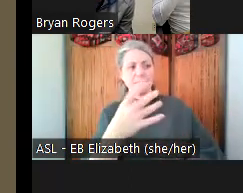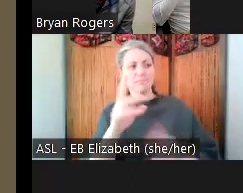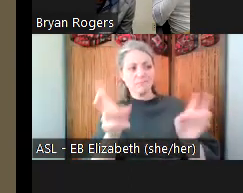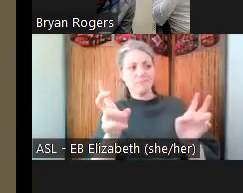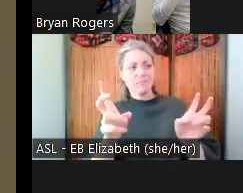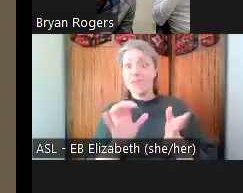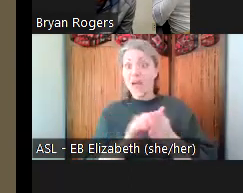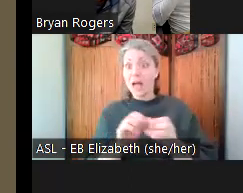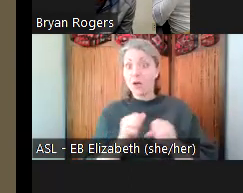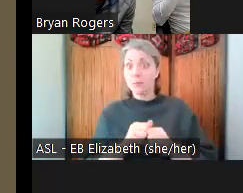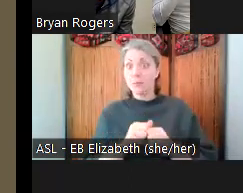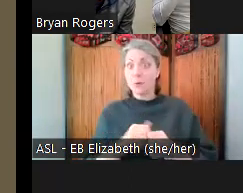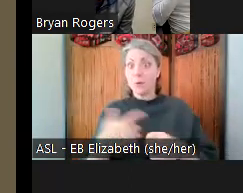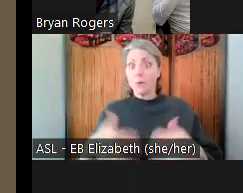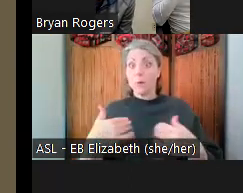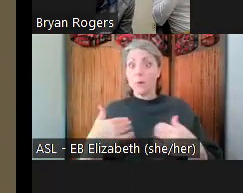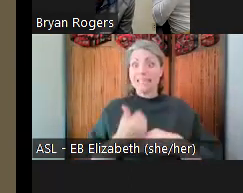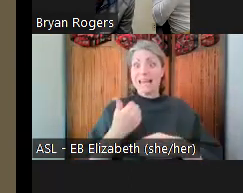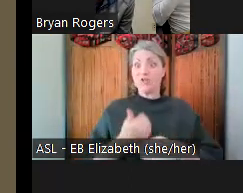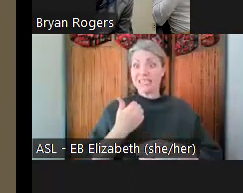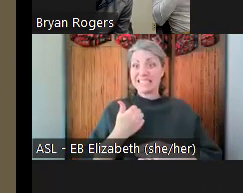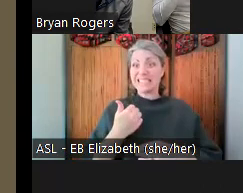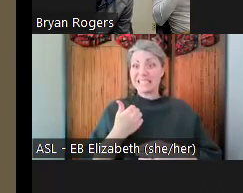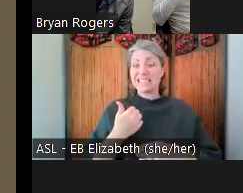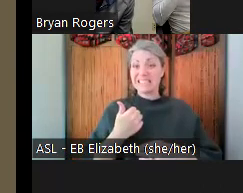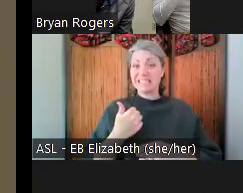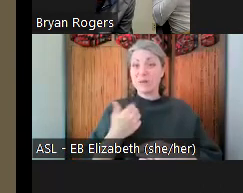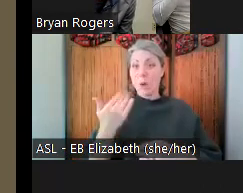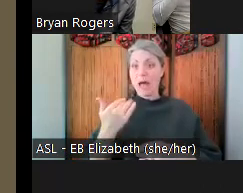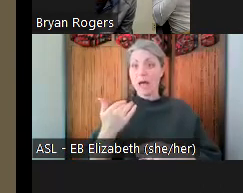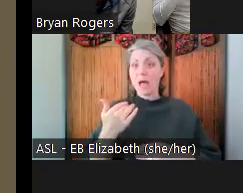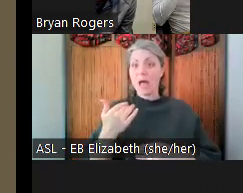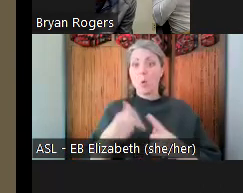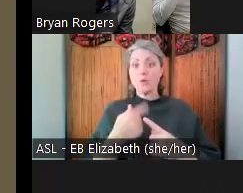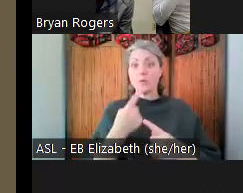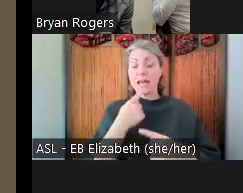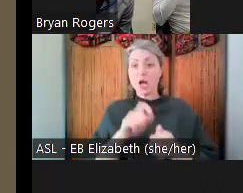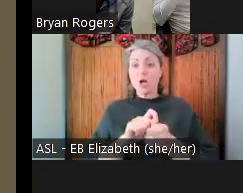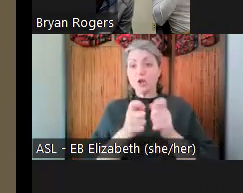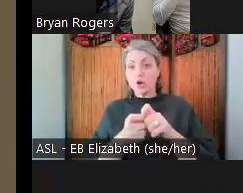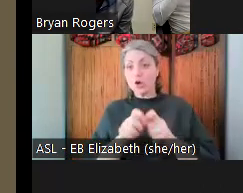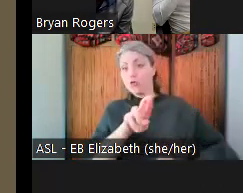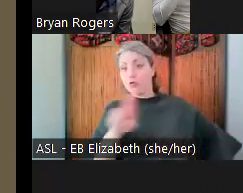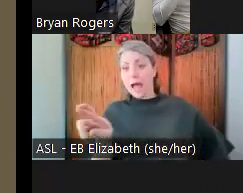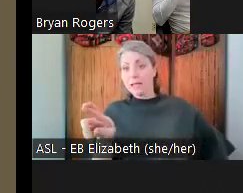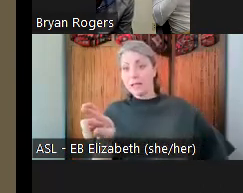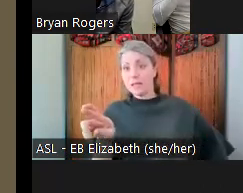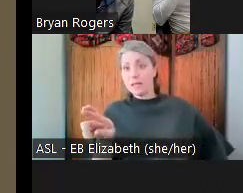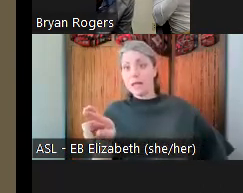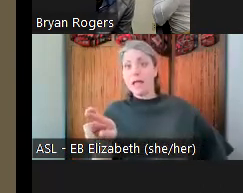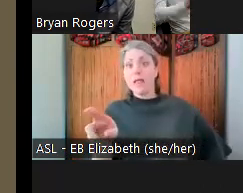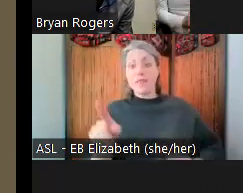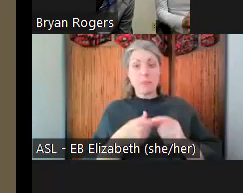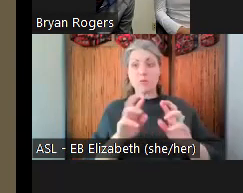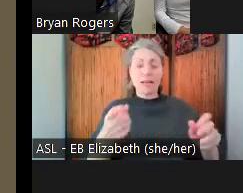that could actually be a very dangerous direction, because as soon as the words turn right come out of your mouth, believe it or not, they may